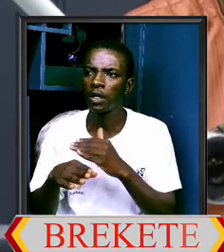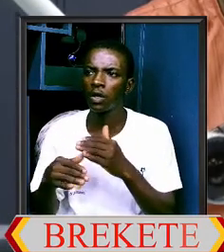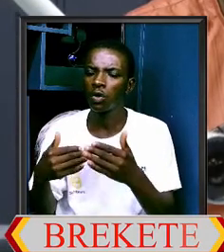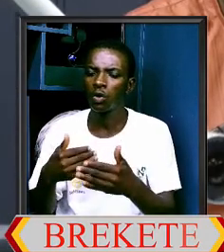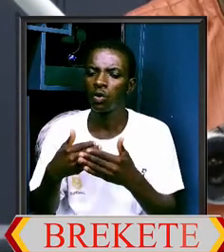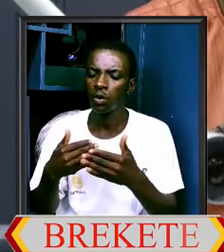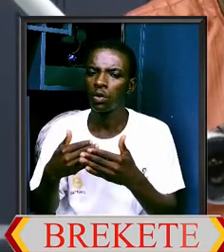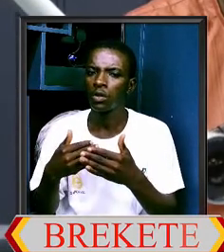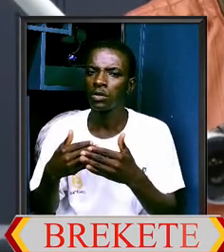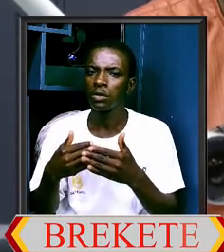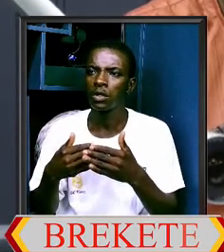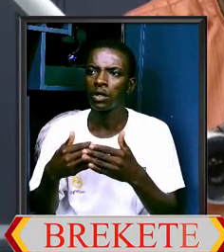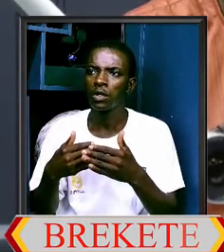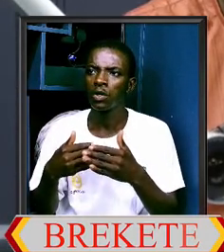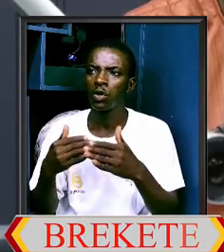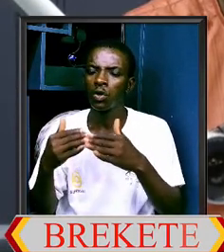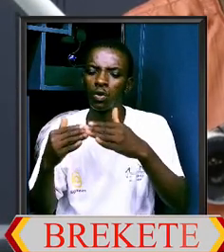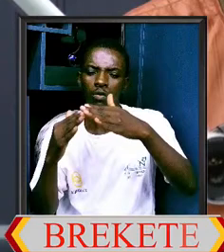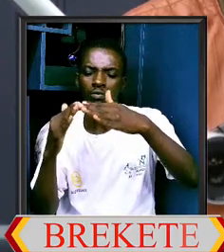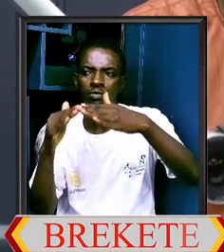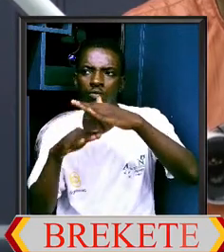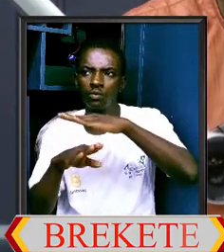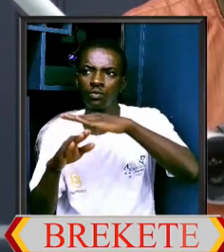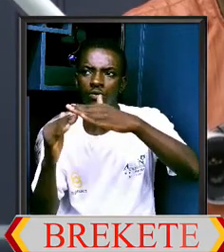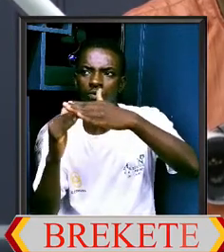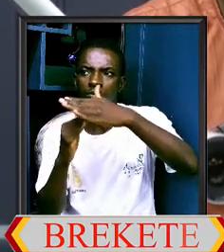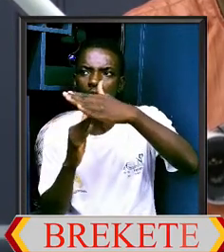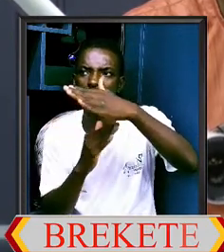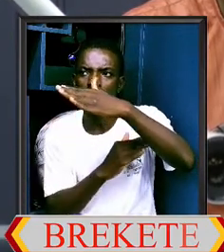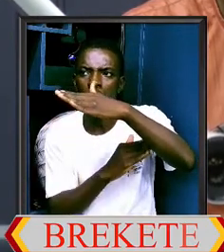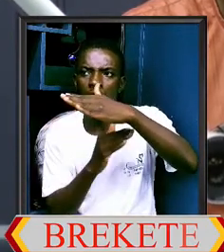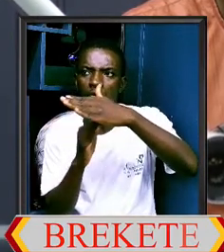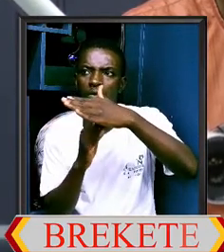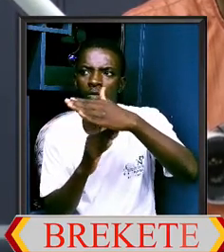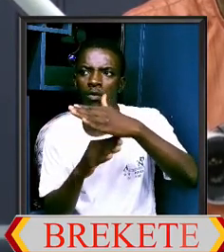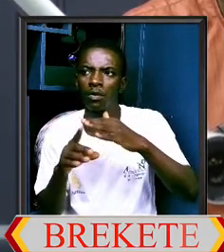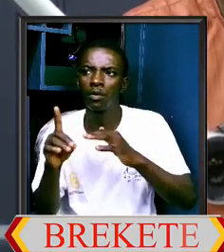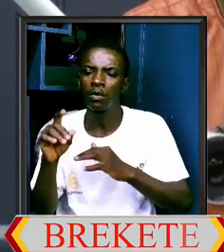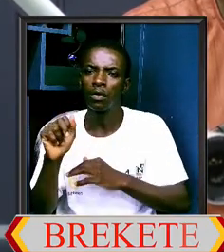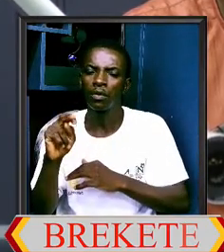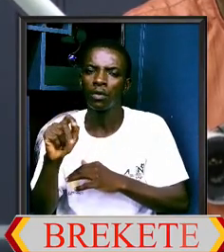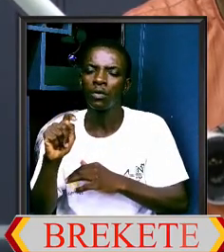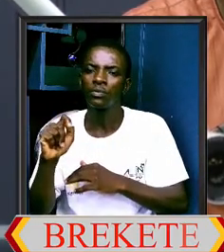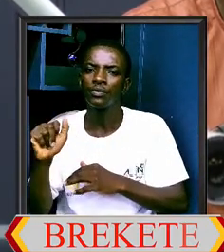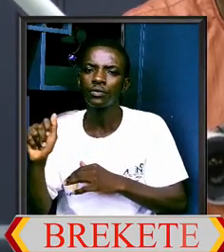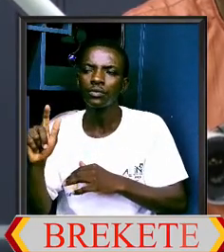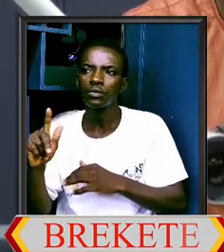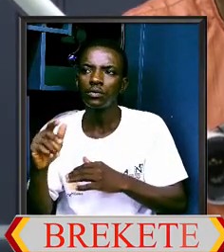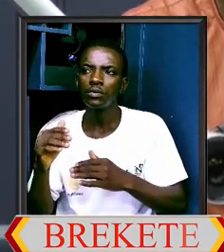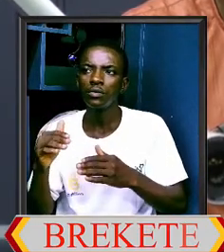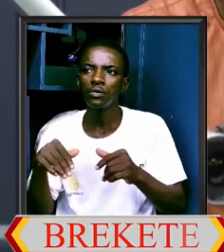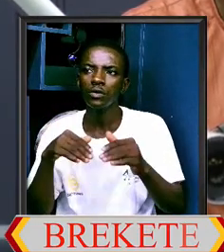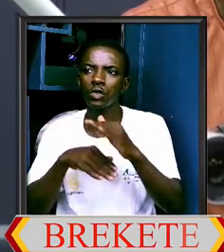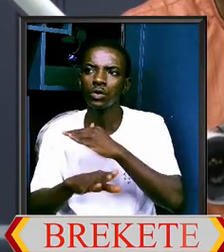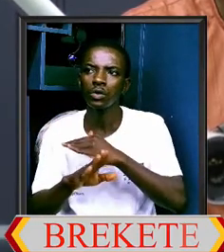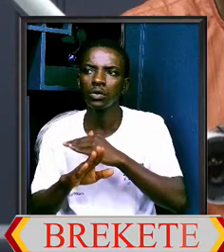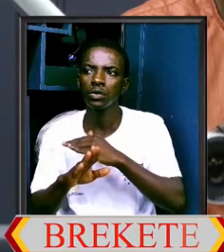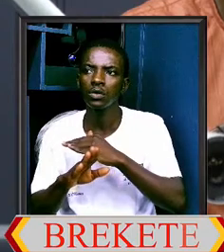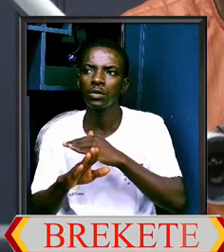close to that on that bridge, then I which bridge? That Tata bridge side. Mm. So then I go